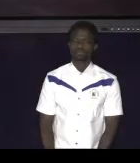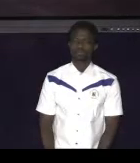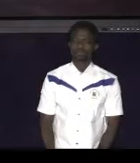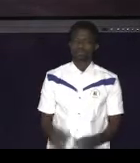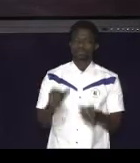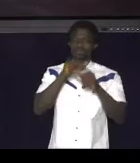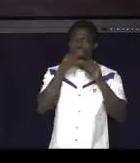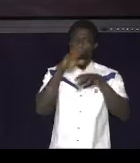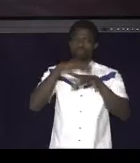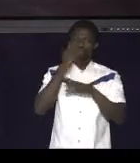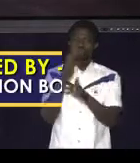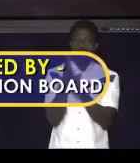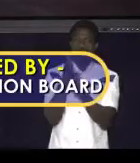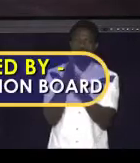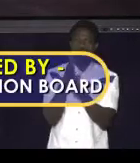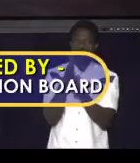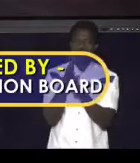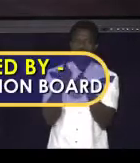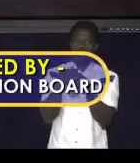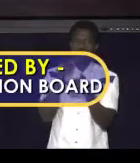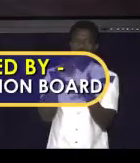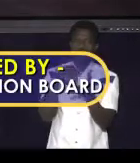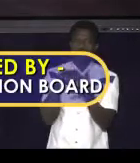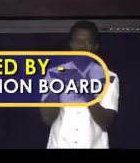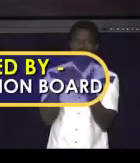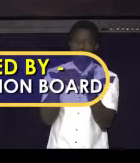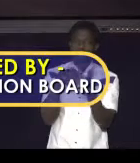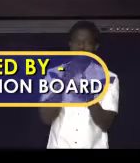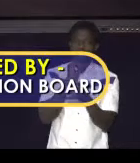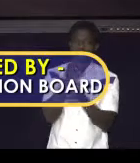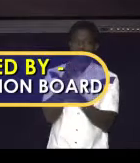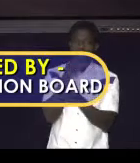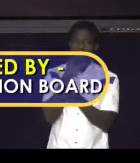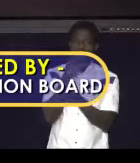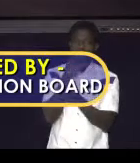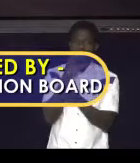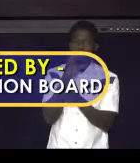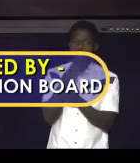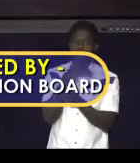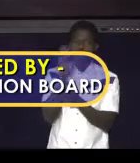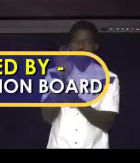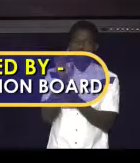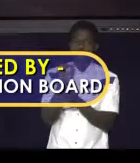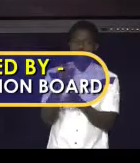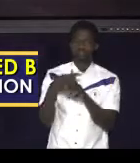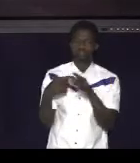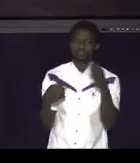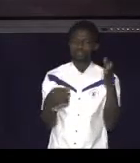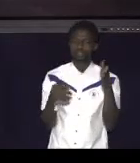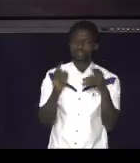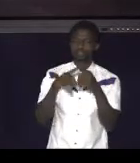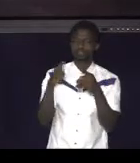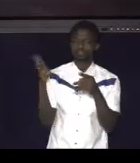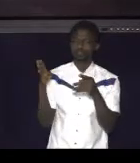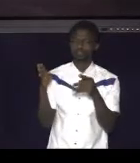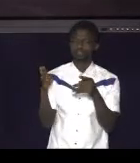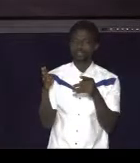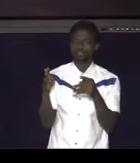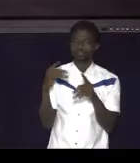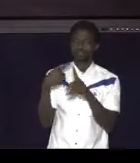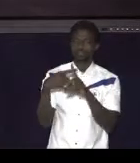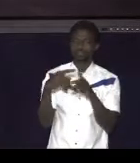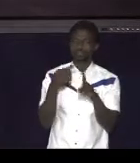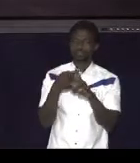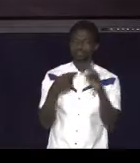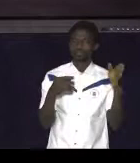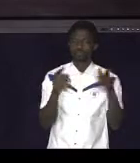angle on a straight line like this around a semicircle, that is 180. And that means that from here to here, plus from here to here, plus from